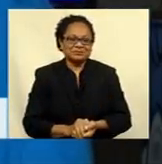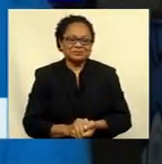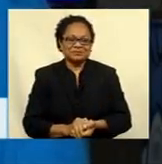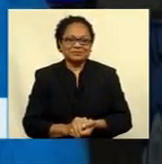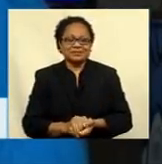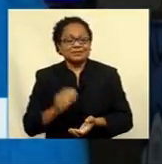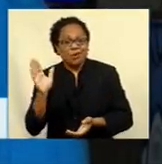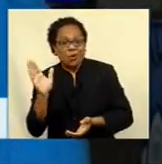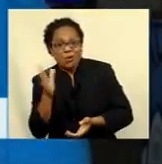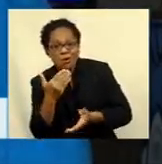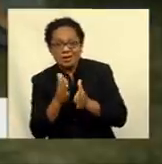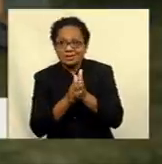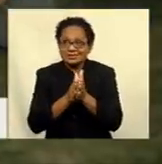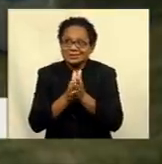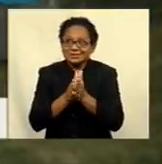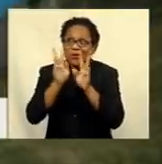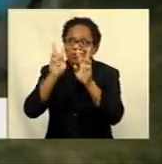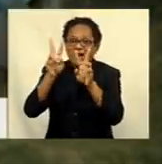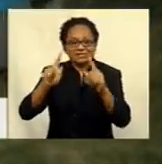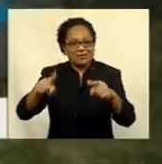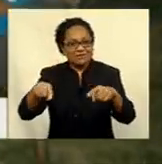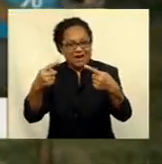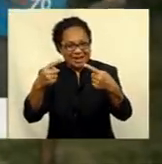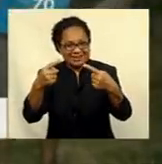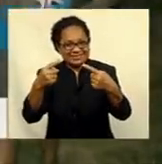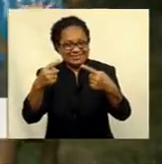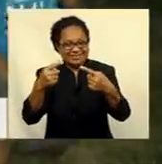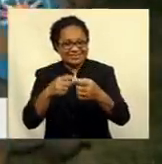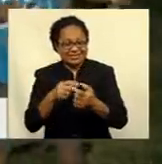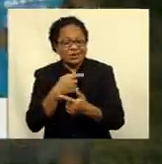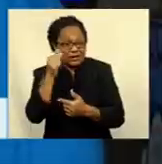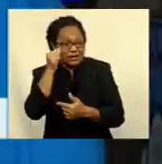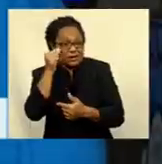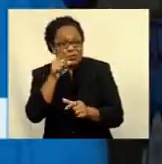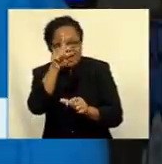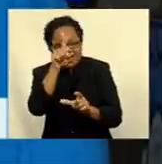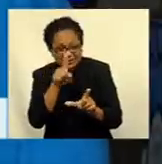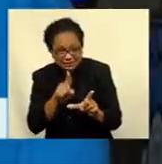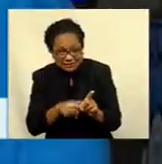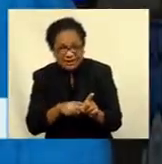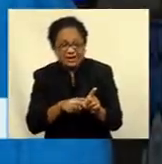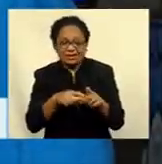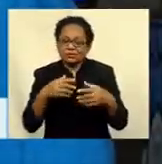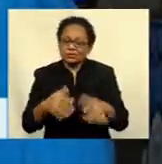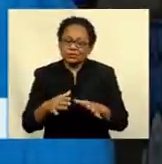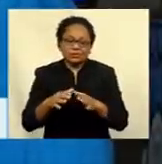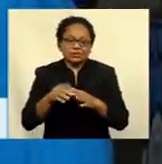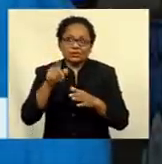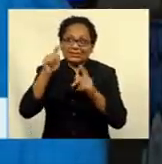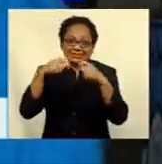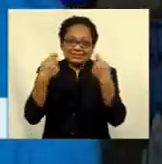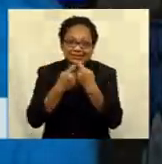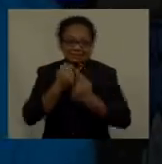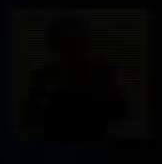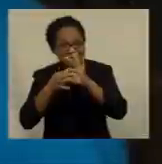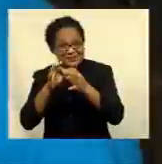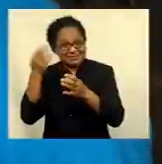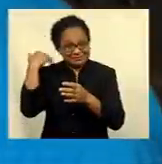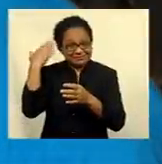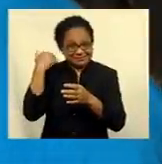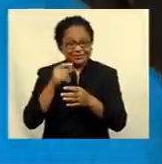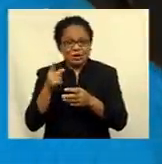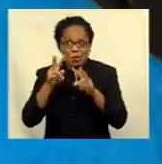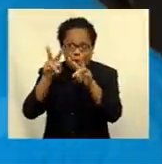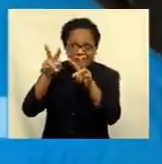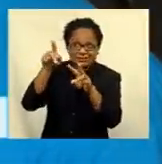Everyone was looking forward to the final, and we know that for 1 year the players have been giving it their all during training.